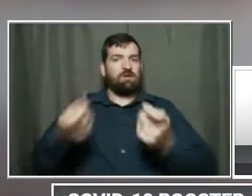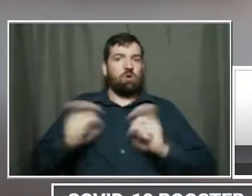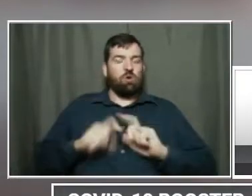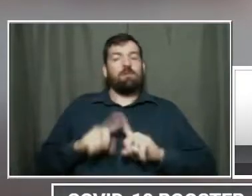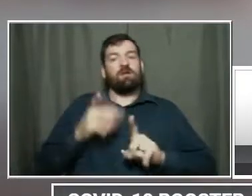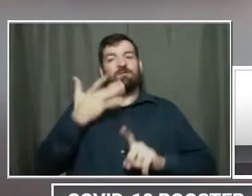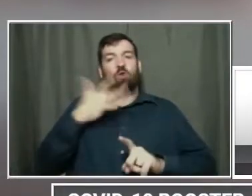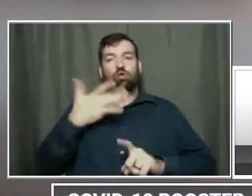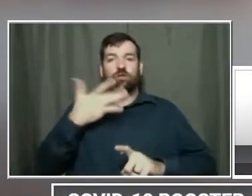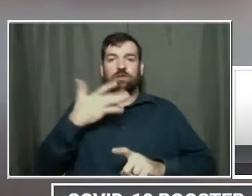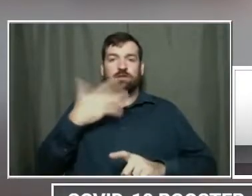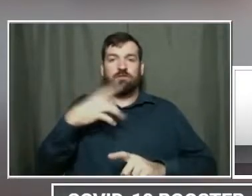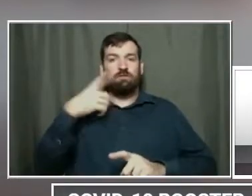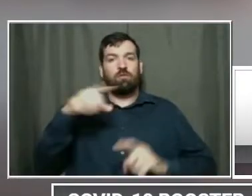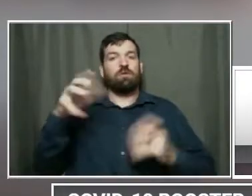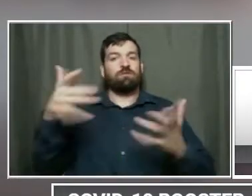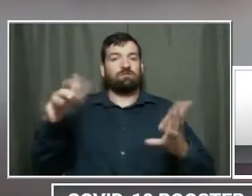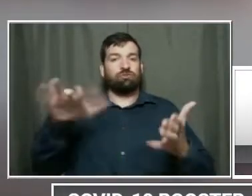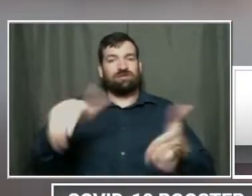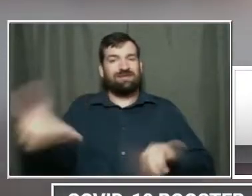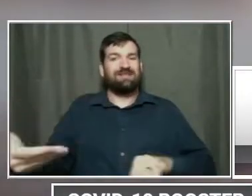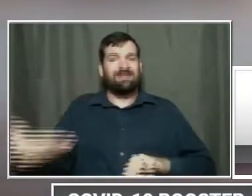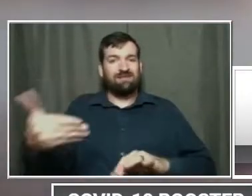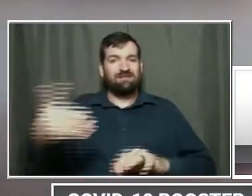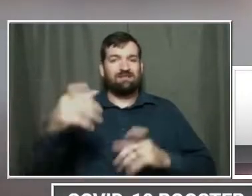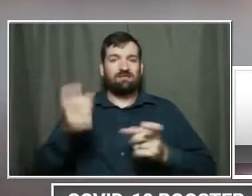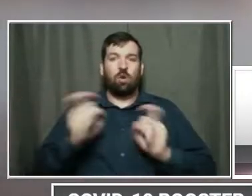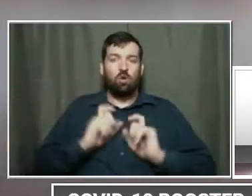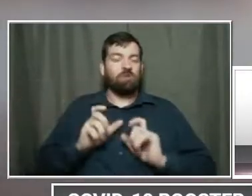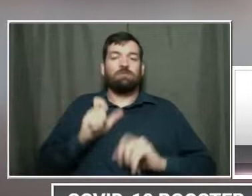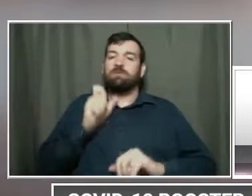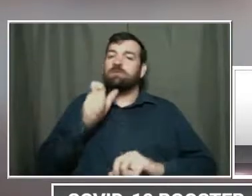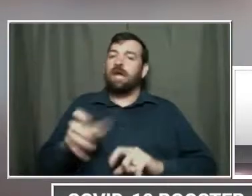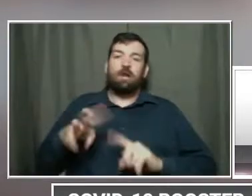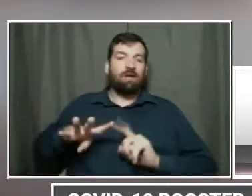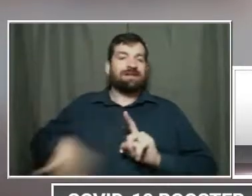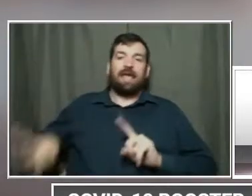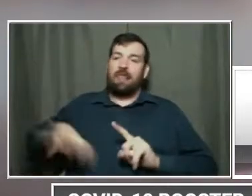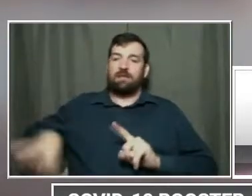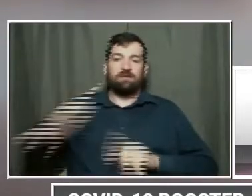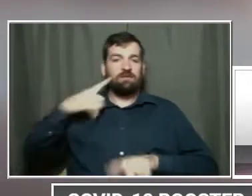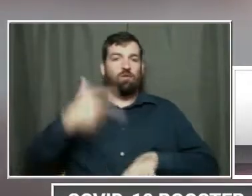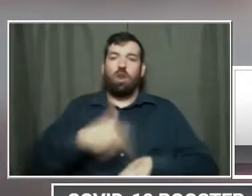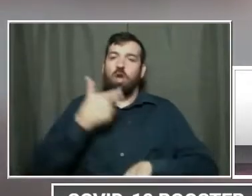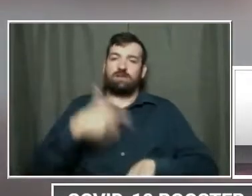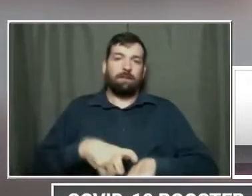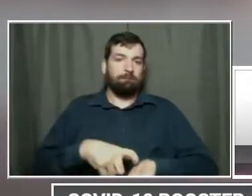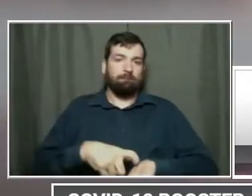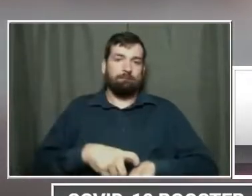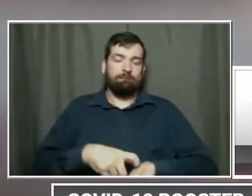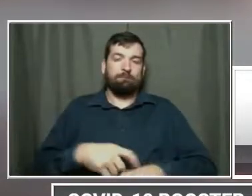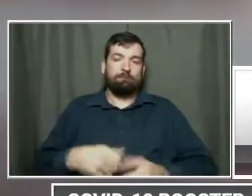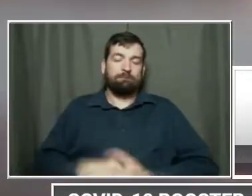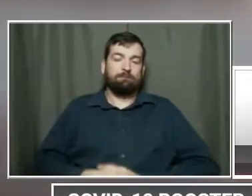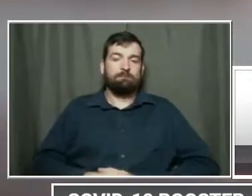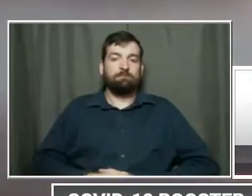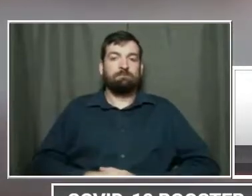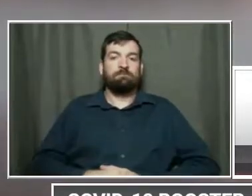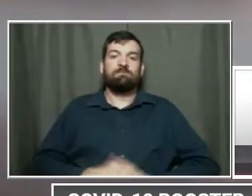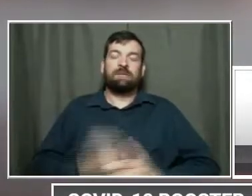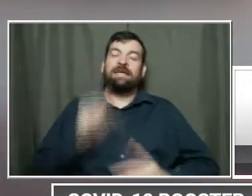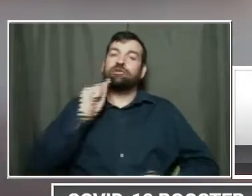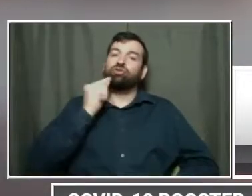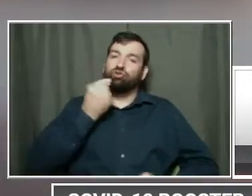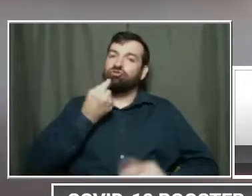to get a deceased donor kidney fairly quickly. I wasn't on dialysis for too long as someone under 18, so I was extremely